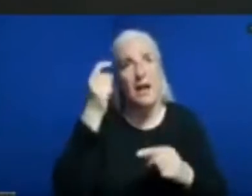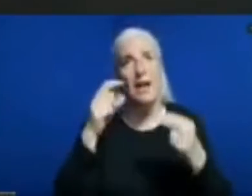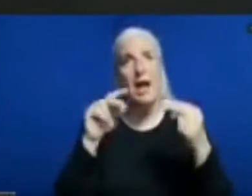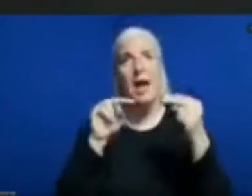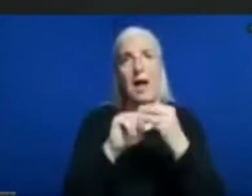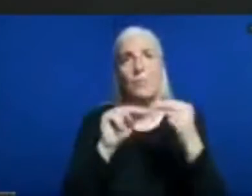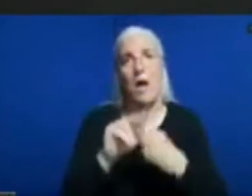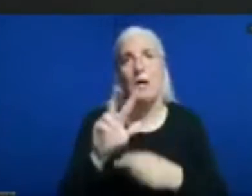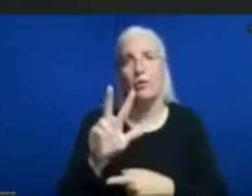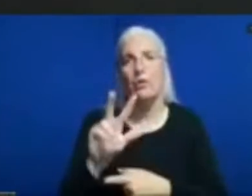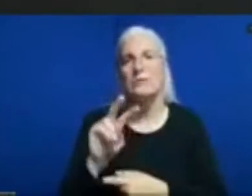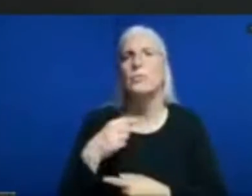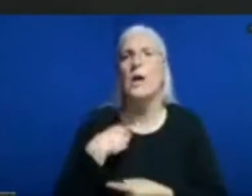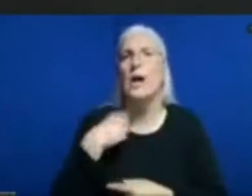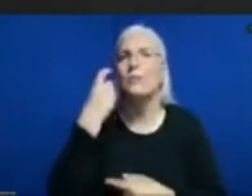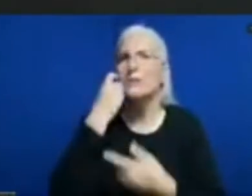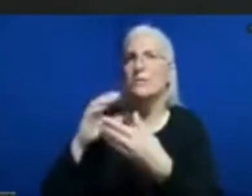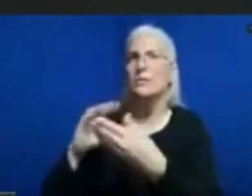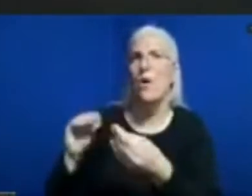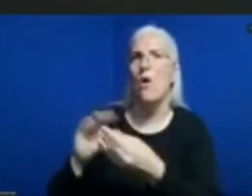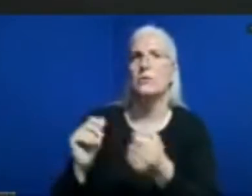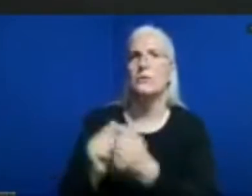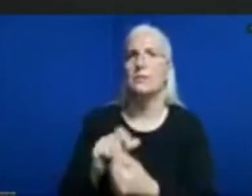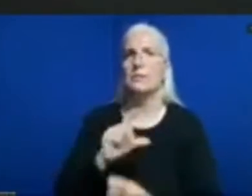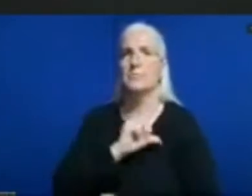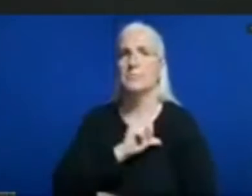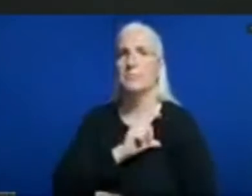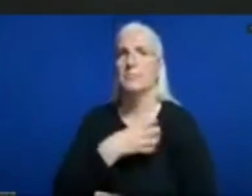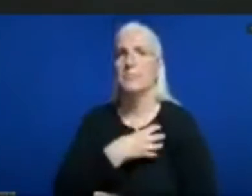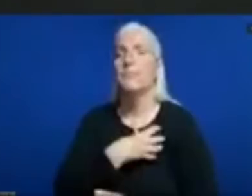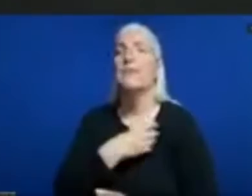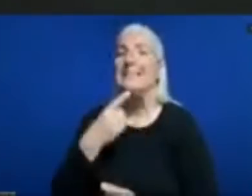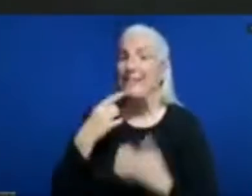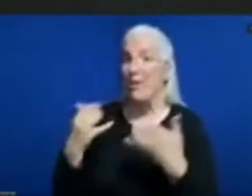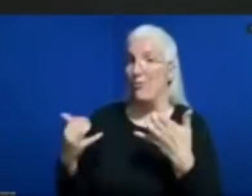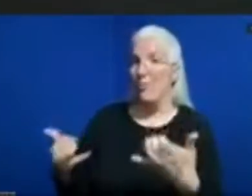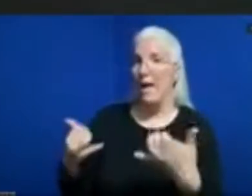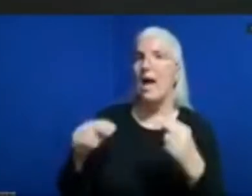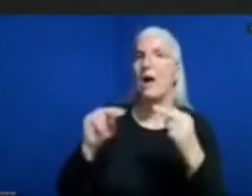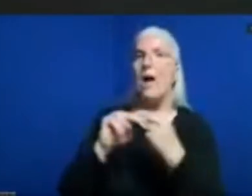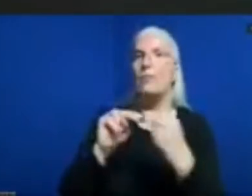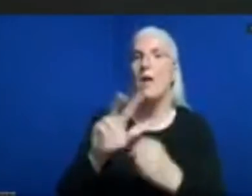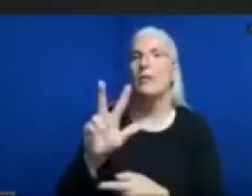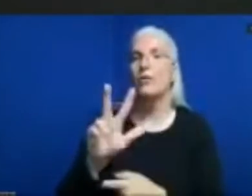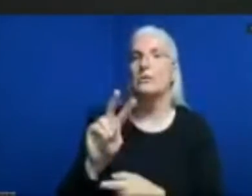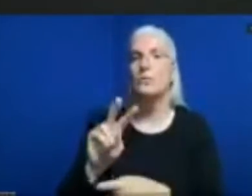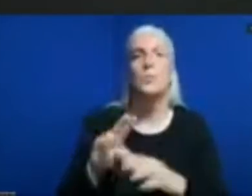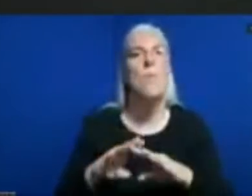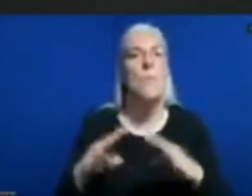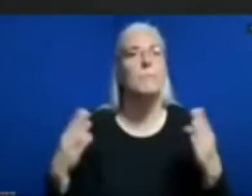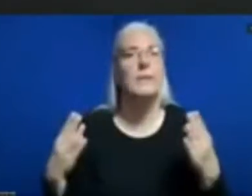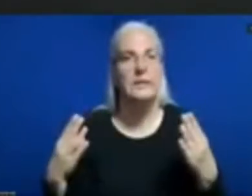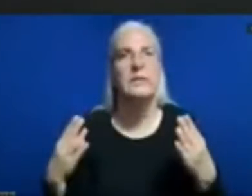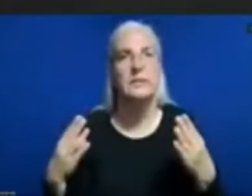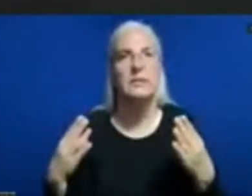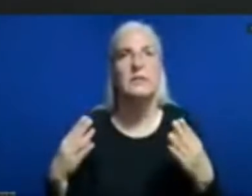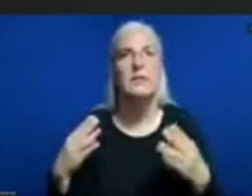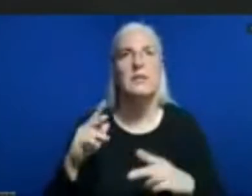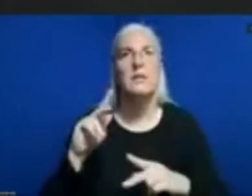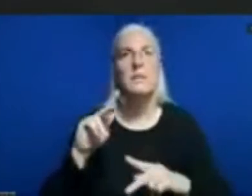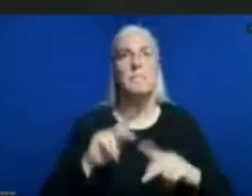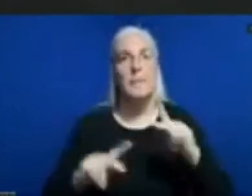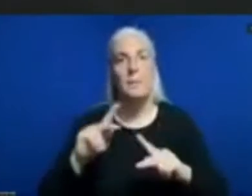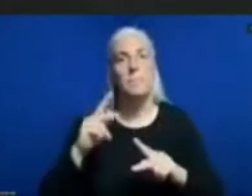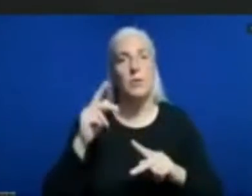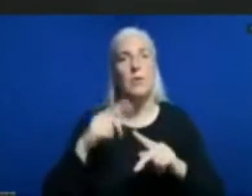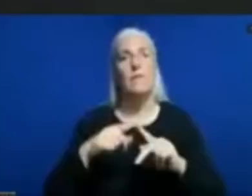open. The question was specific to people from Chester, if they could travel to Chico on Highway 32, and he told me that it